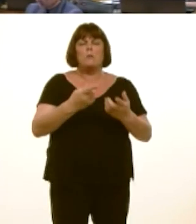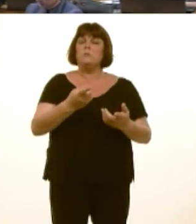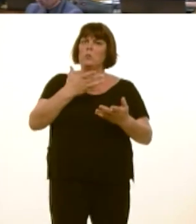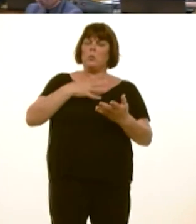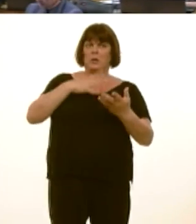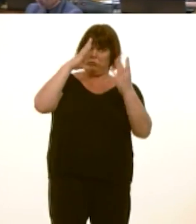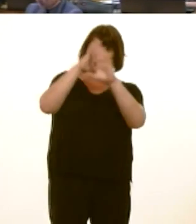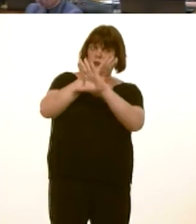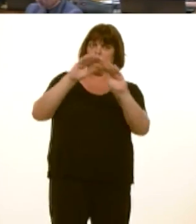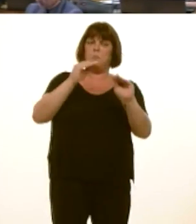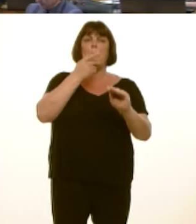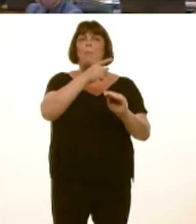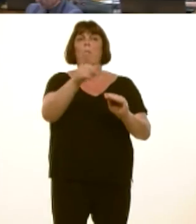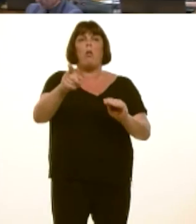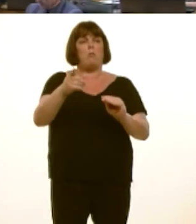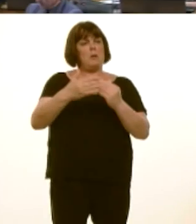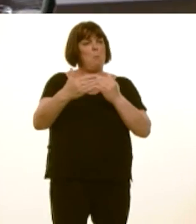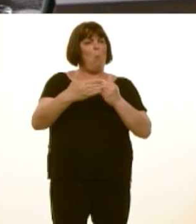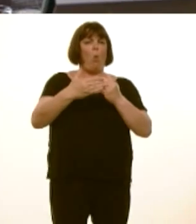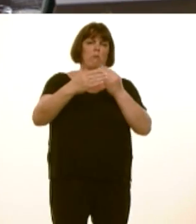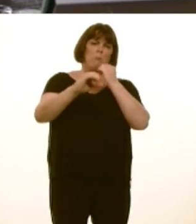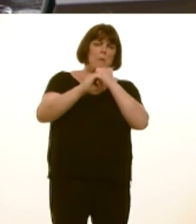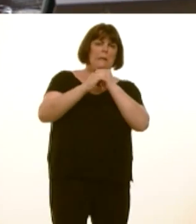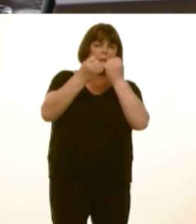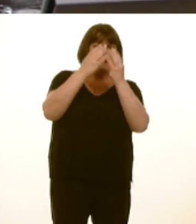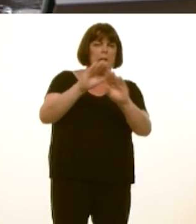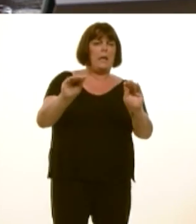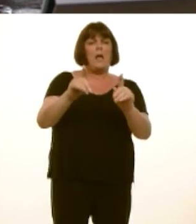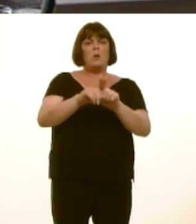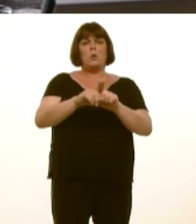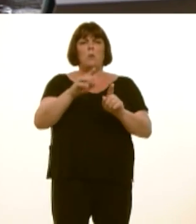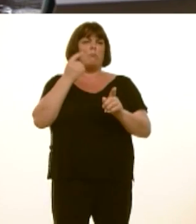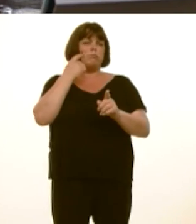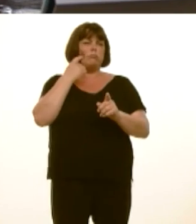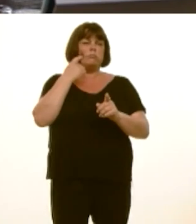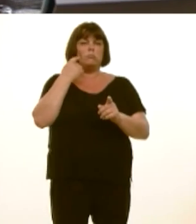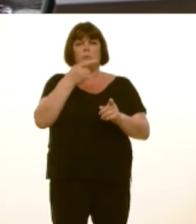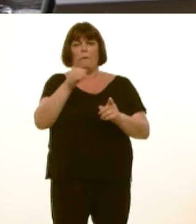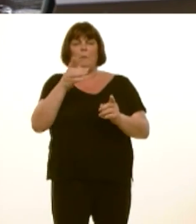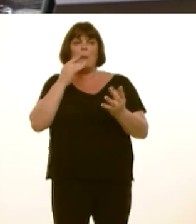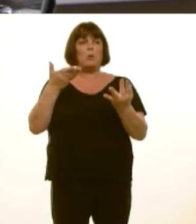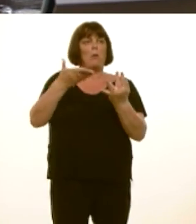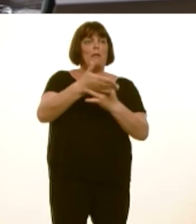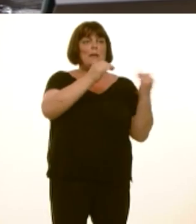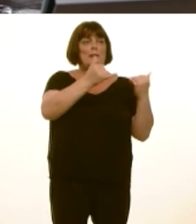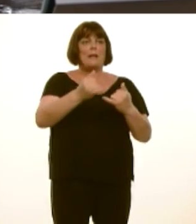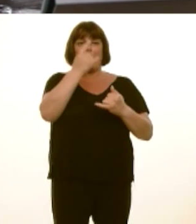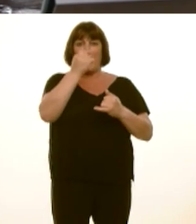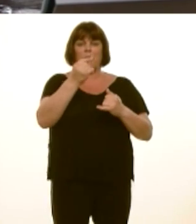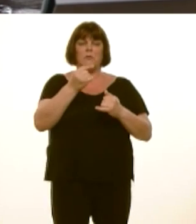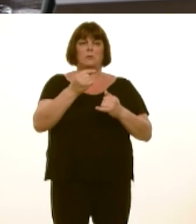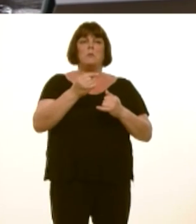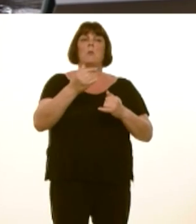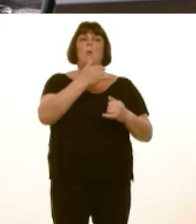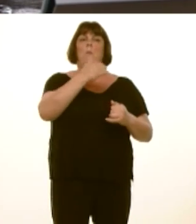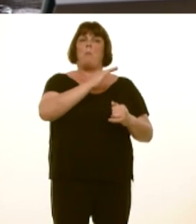aware of the potential risks and also making it as easy as possible for people to access the tests. And Breast Test Wales is an excellent